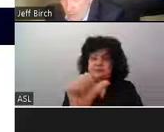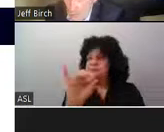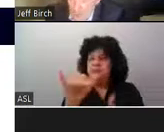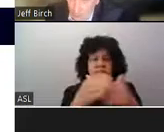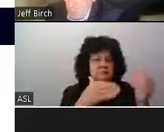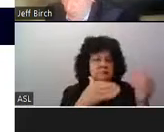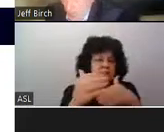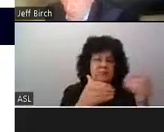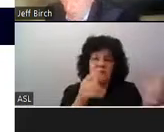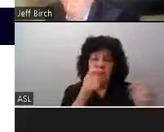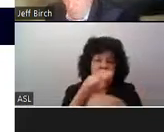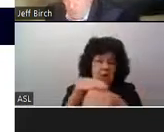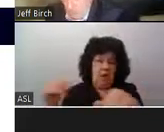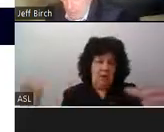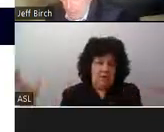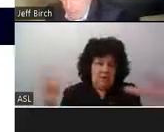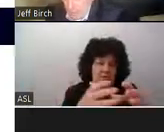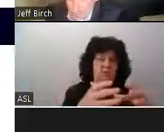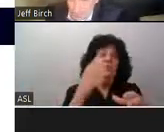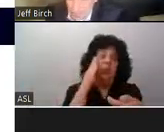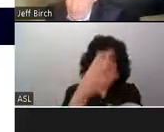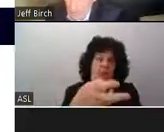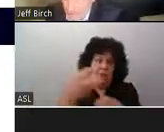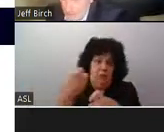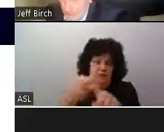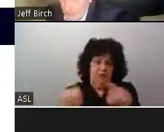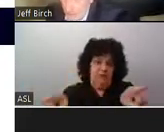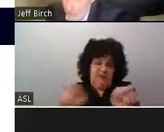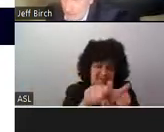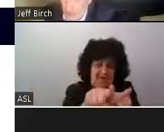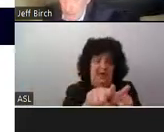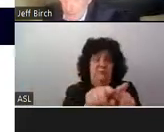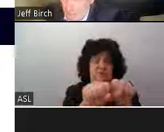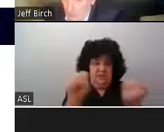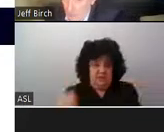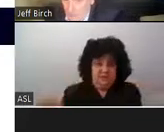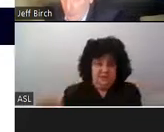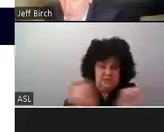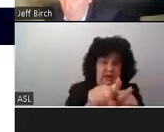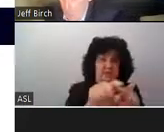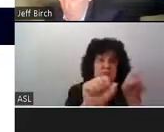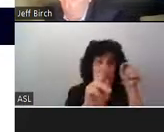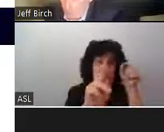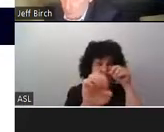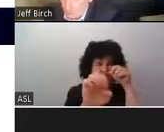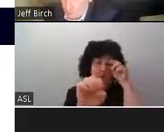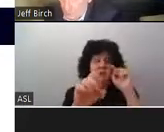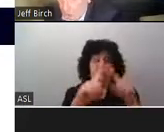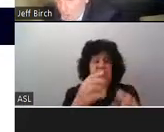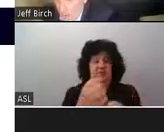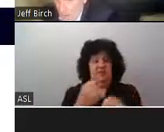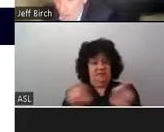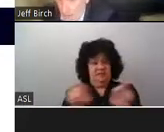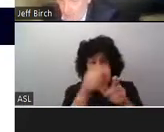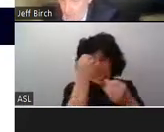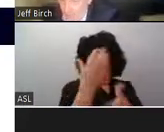data, we will be pulling it from the same source, going to the same system to get that information.